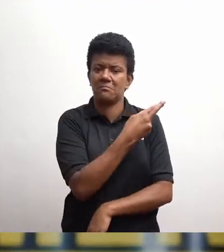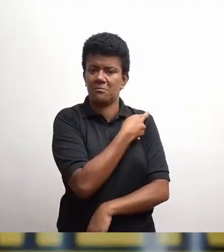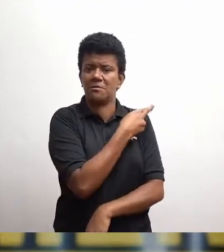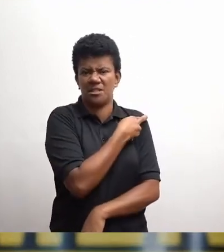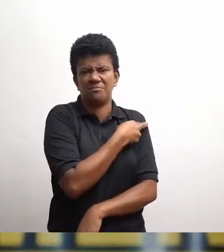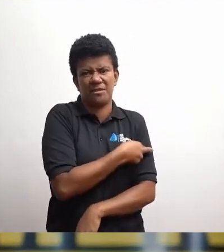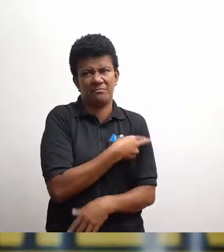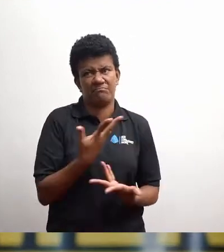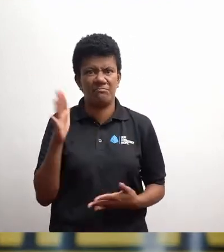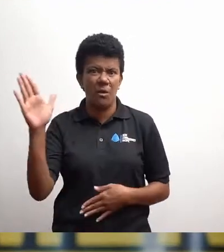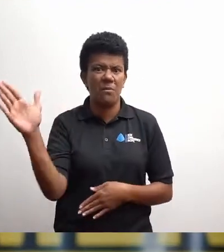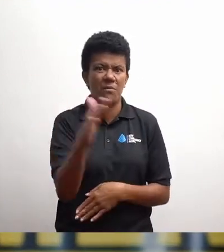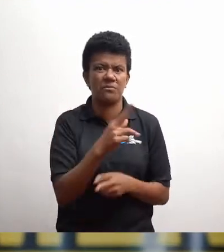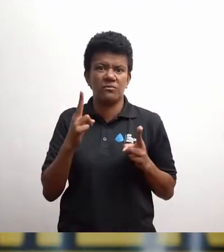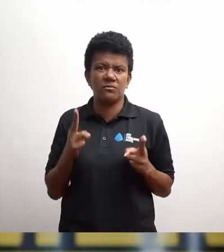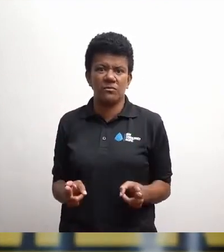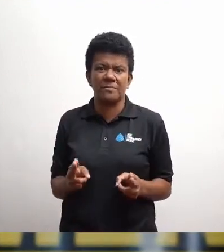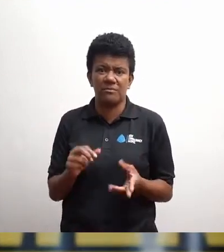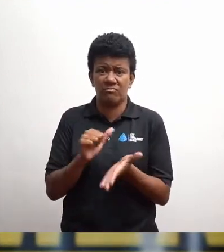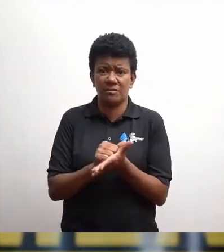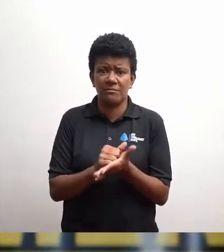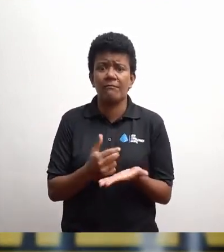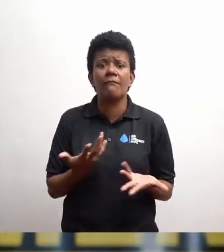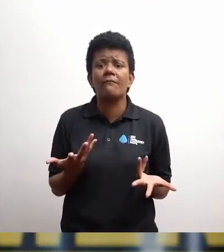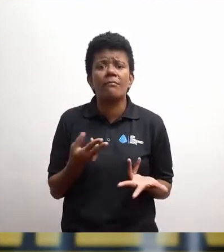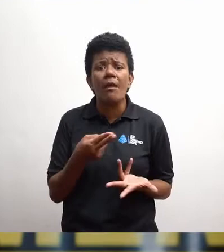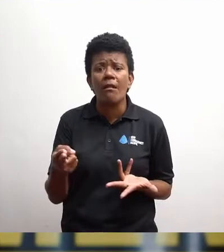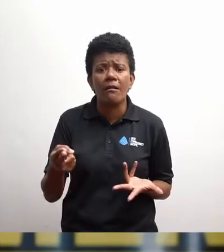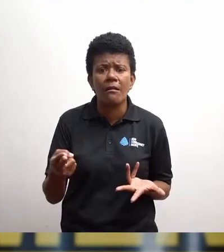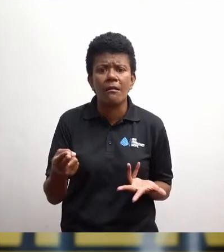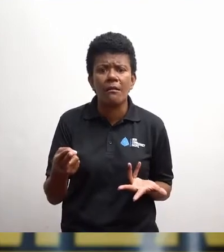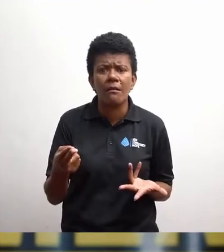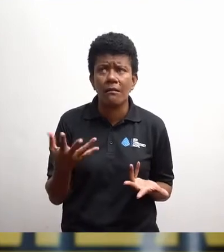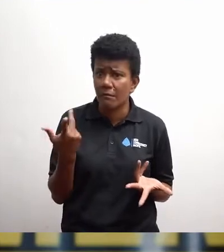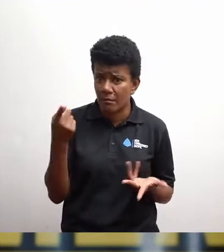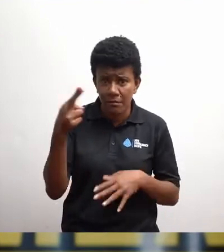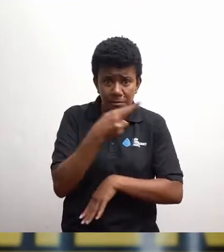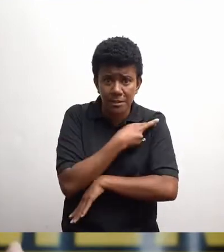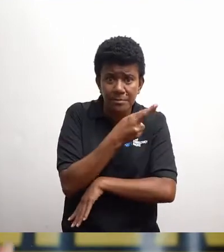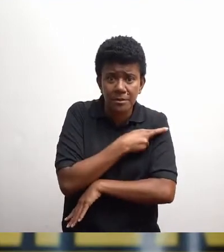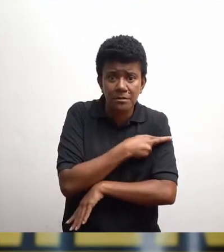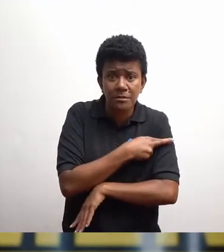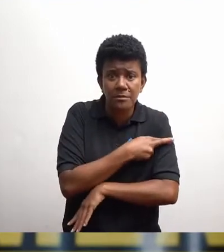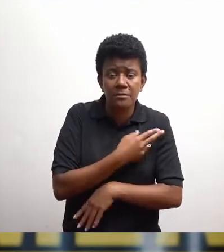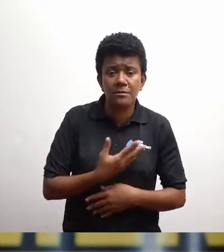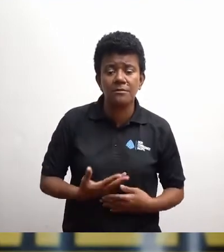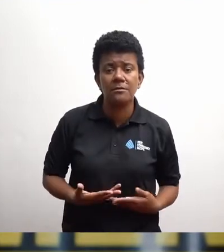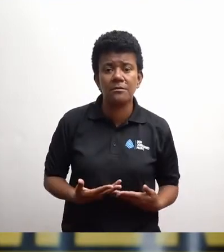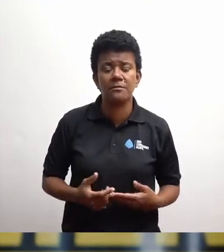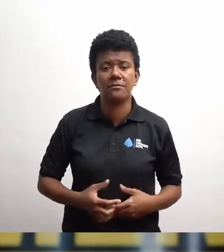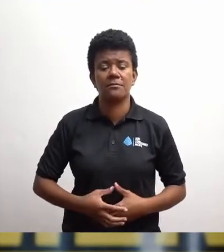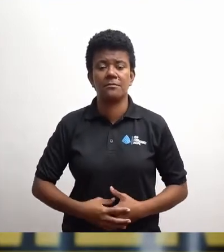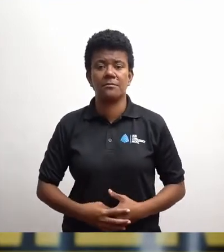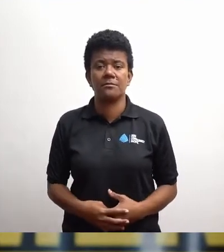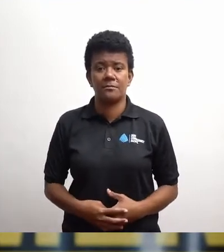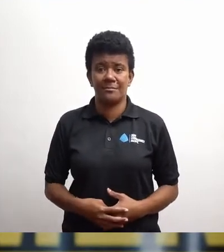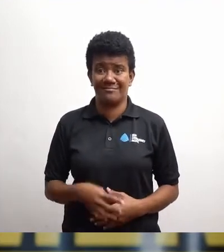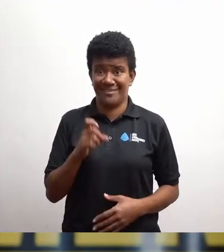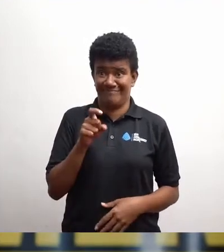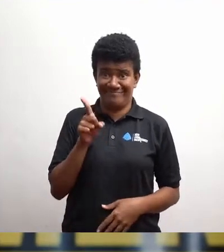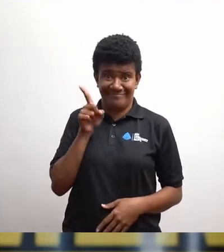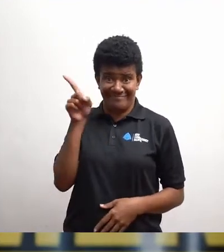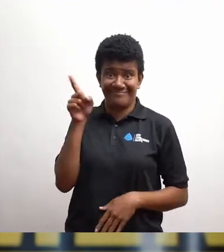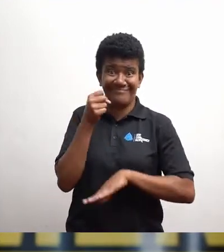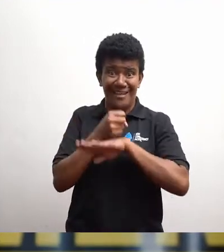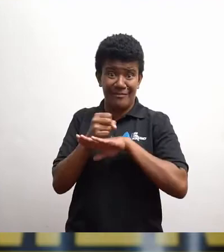holder of these human rights, then they need to be made accountable to that, obviously. And how come, if they're so